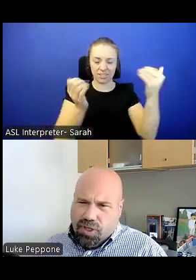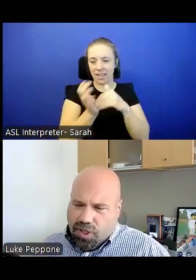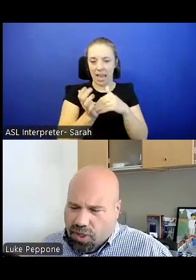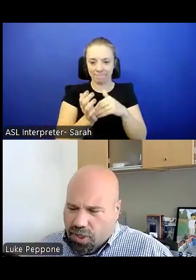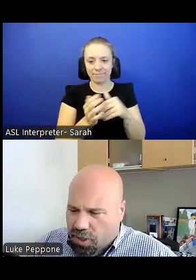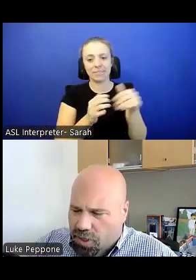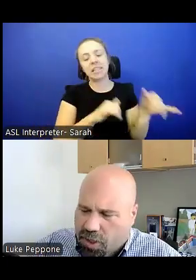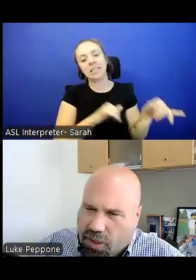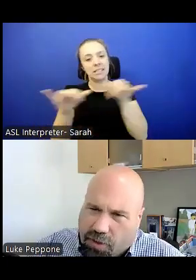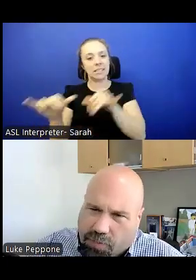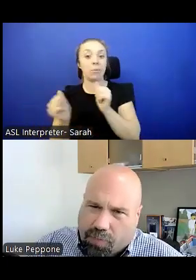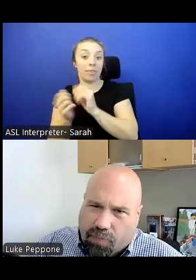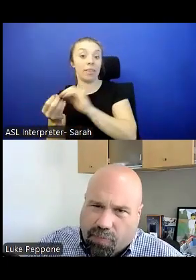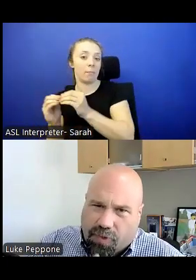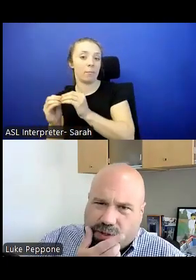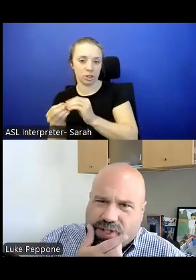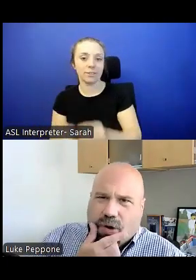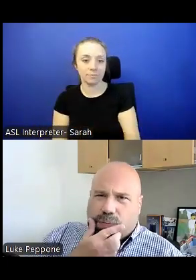numbers.